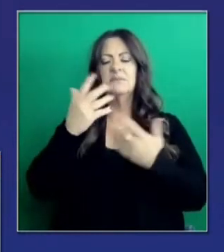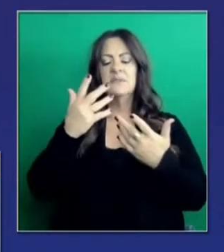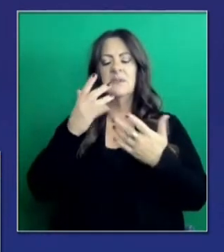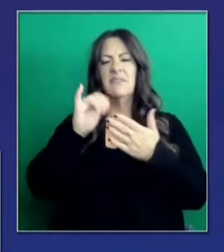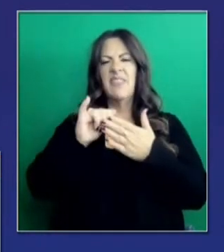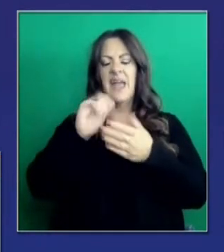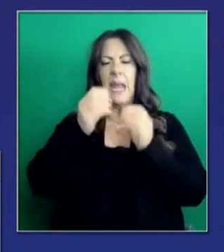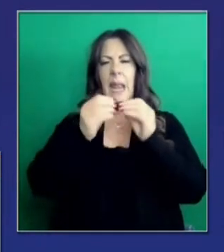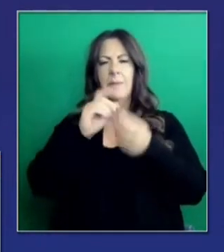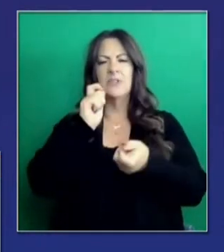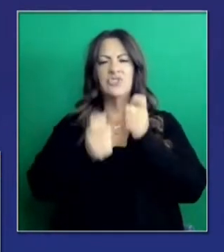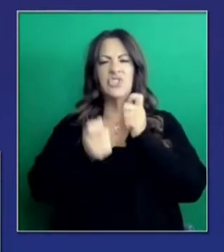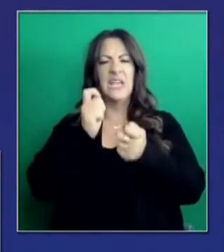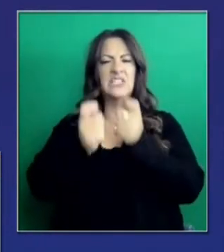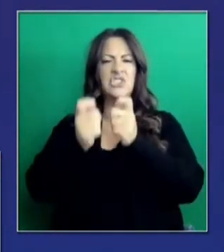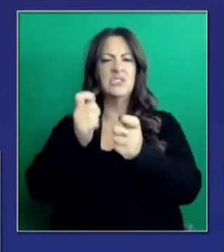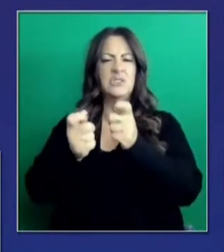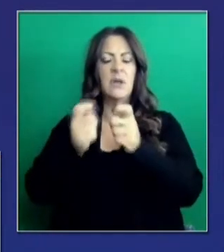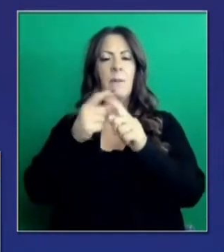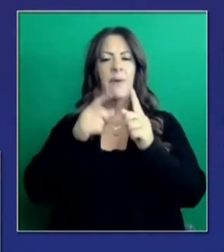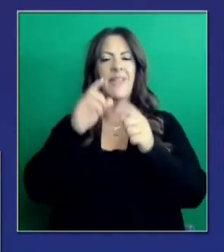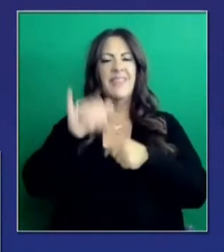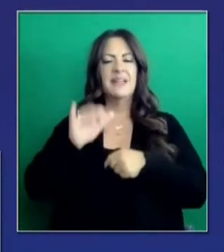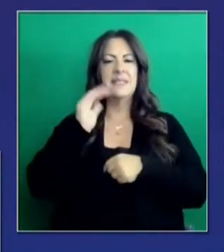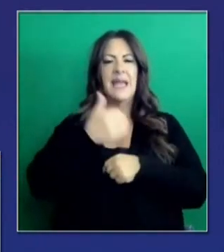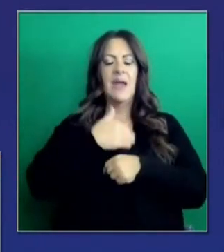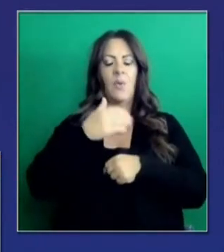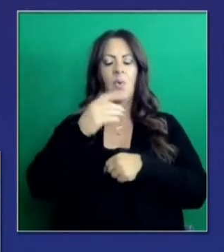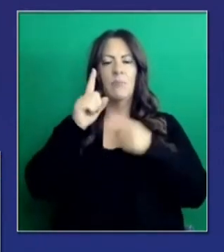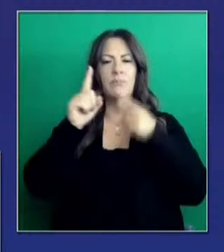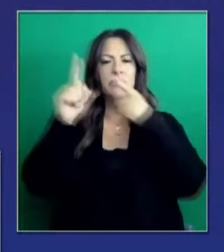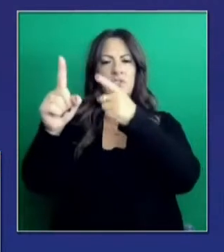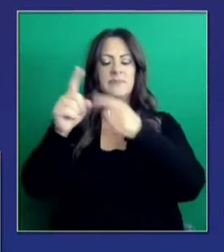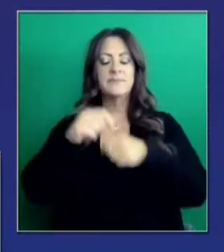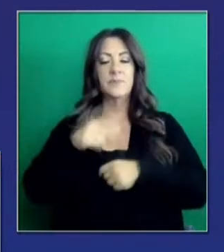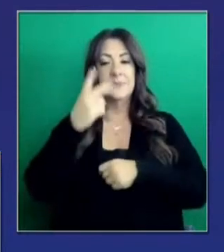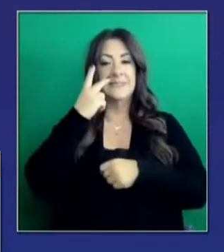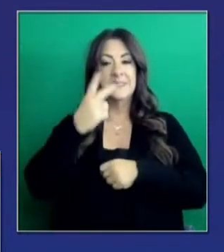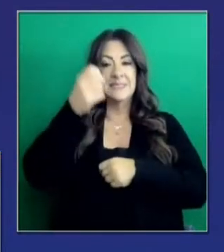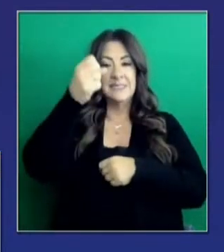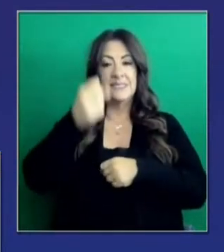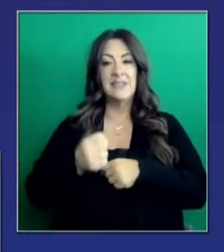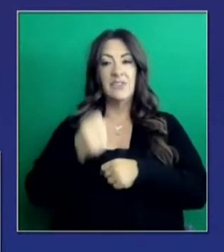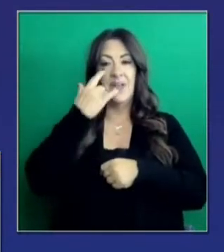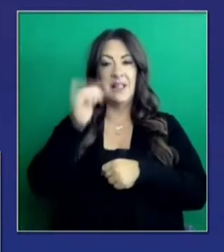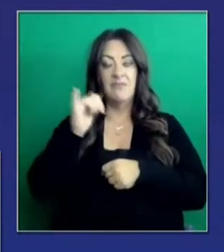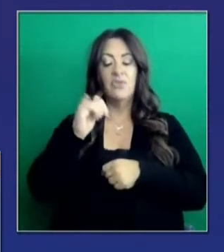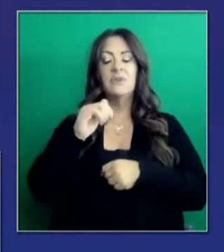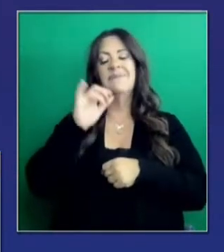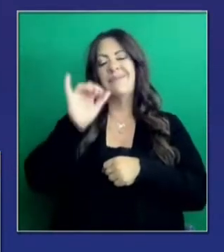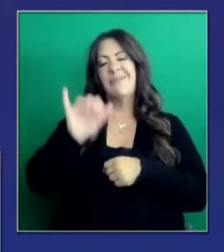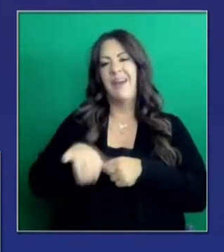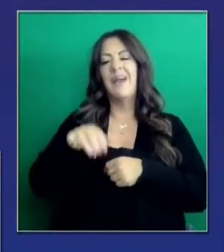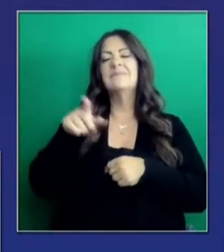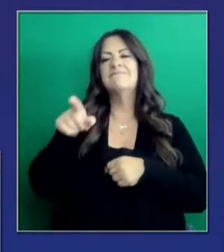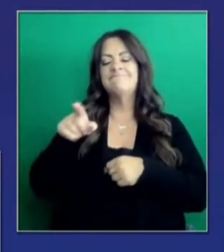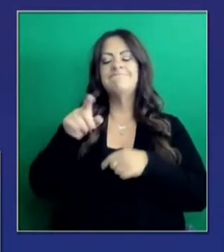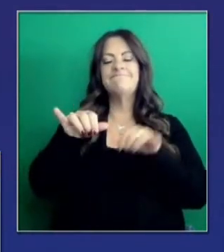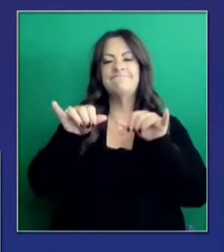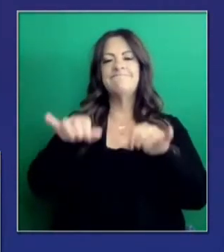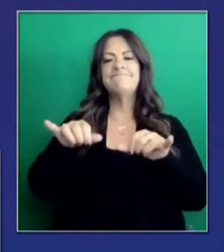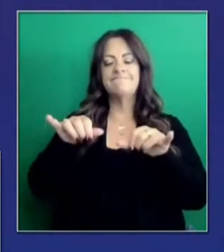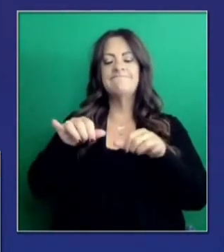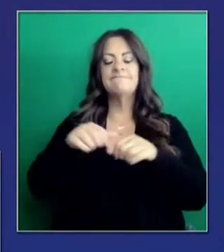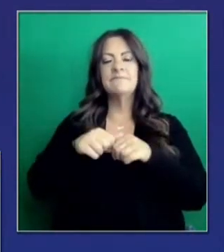changing, but these are the projections. You can see in Southern California, it would exceed even that state rate. San Joaquin Valley, a little